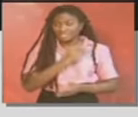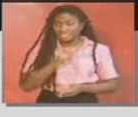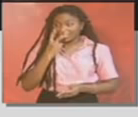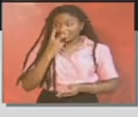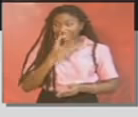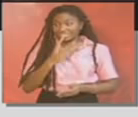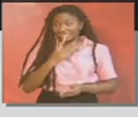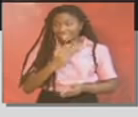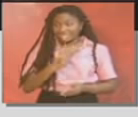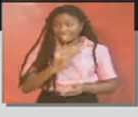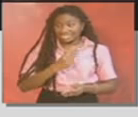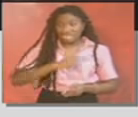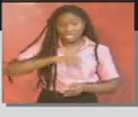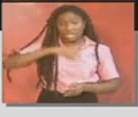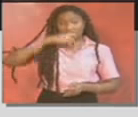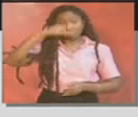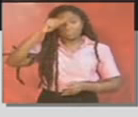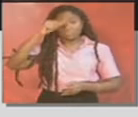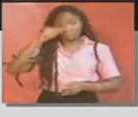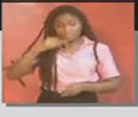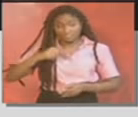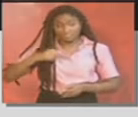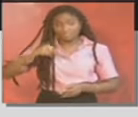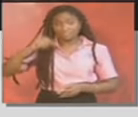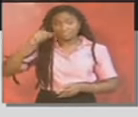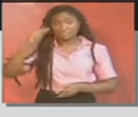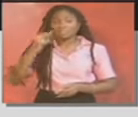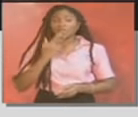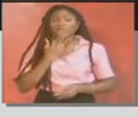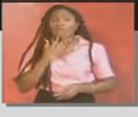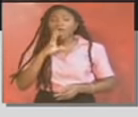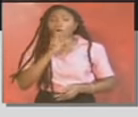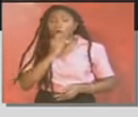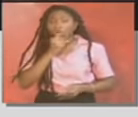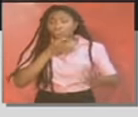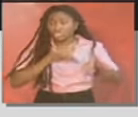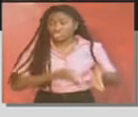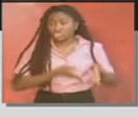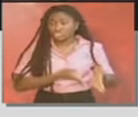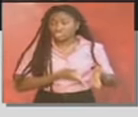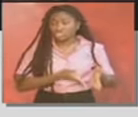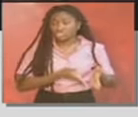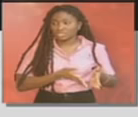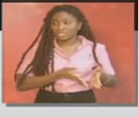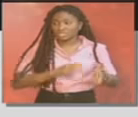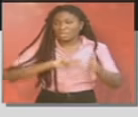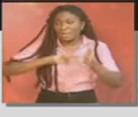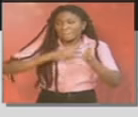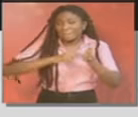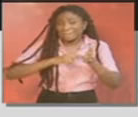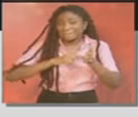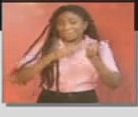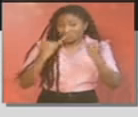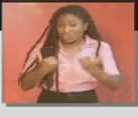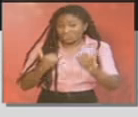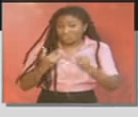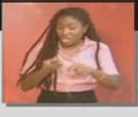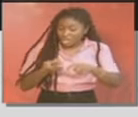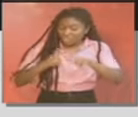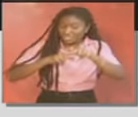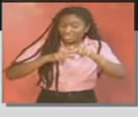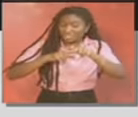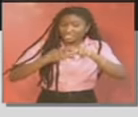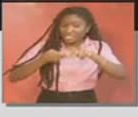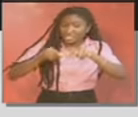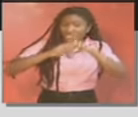general trend in heights of those orange bars is that we are getting a steady increase at this point in time